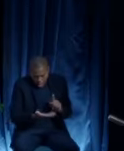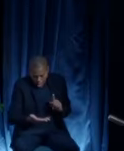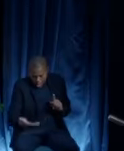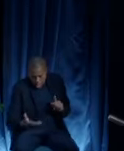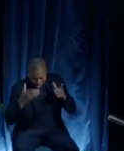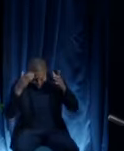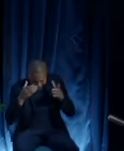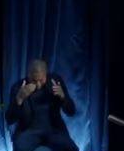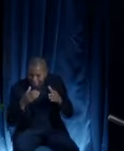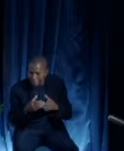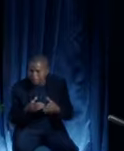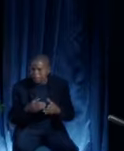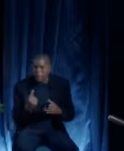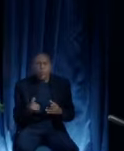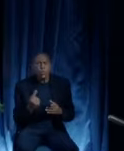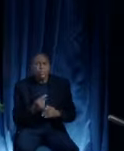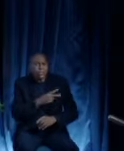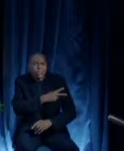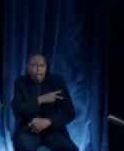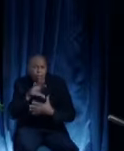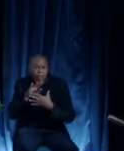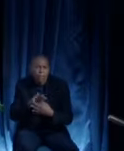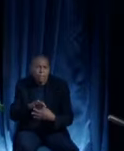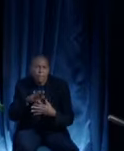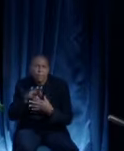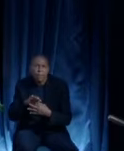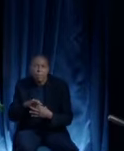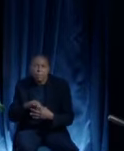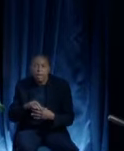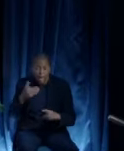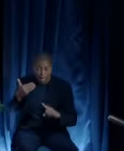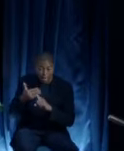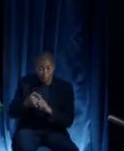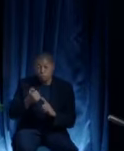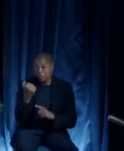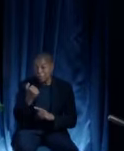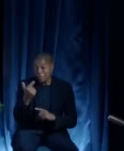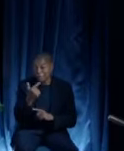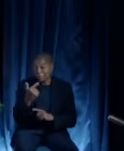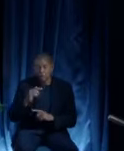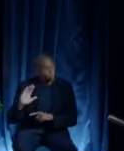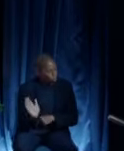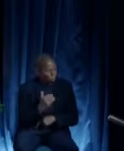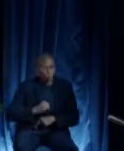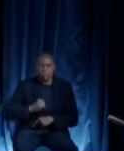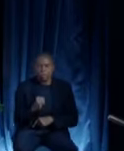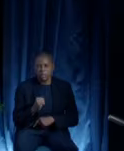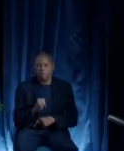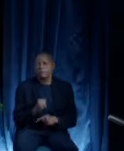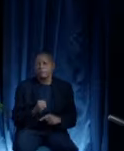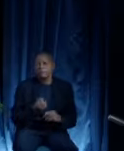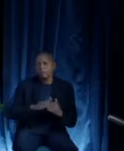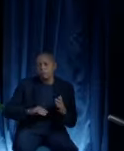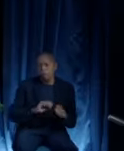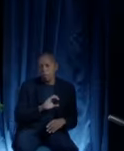institution, the staff of the bedchamber. And they were all Scots until 1617. Yeah. So that was from 1603 to